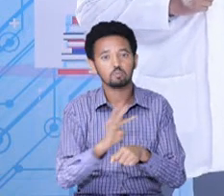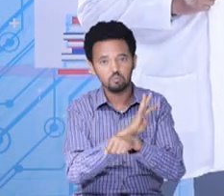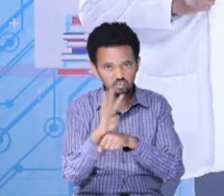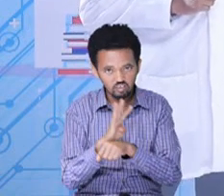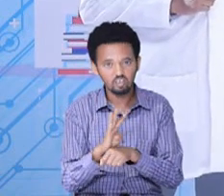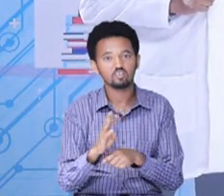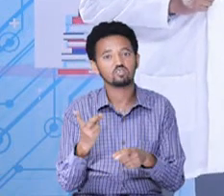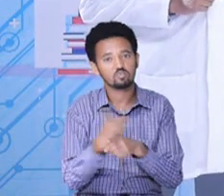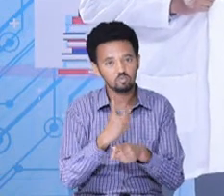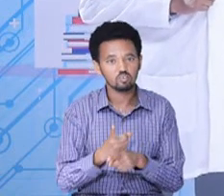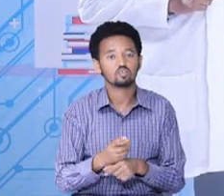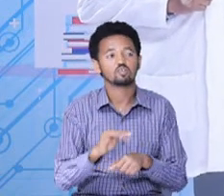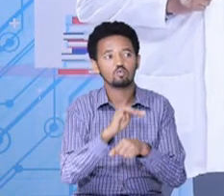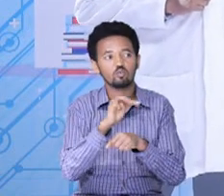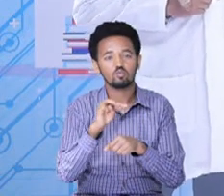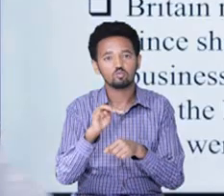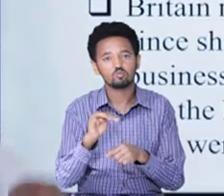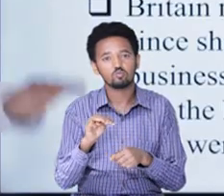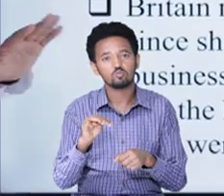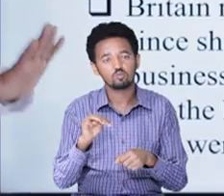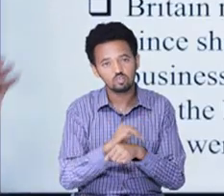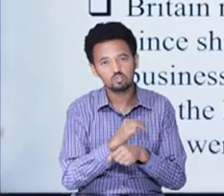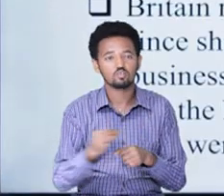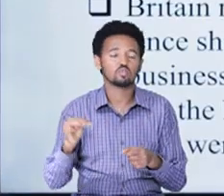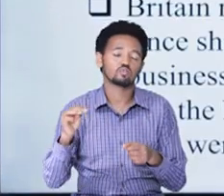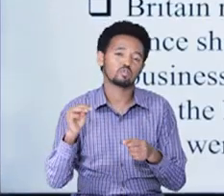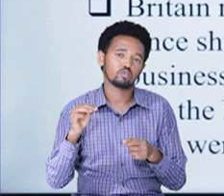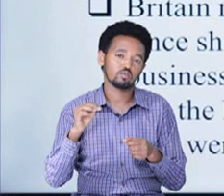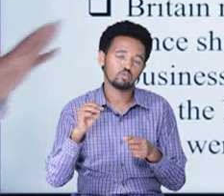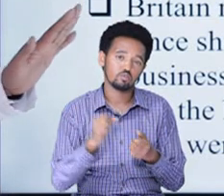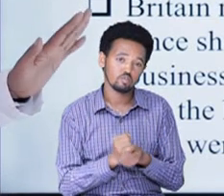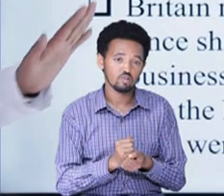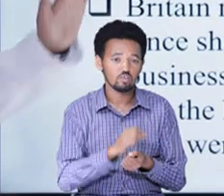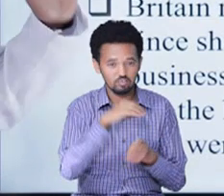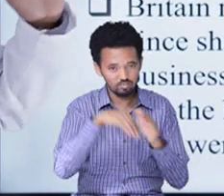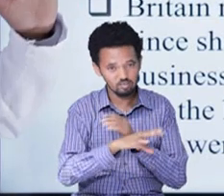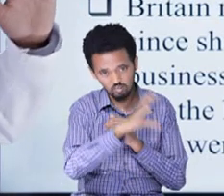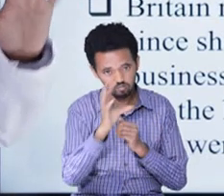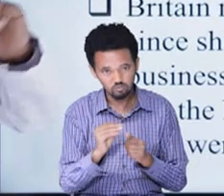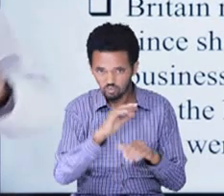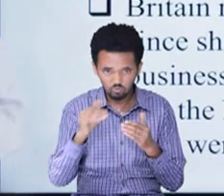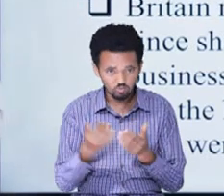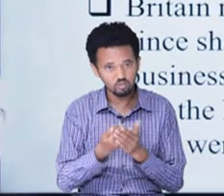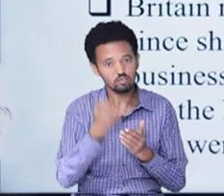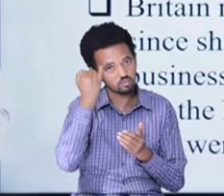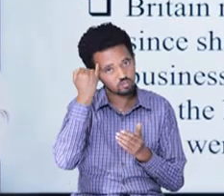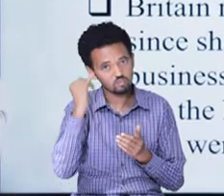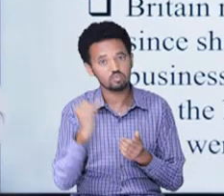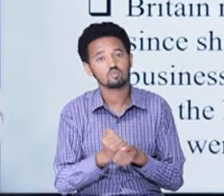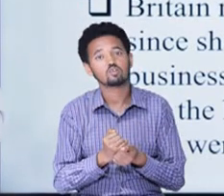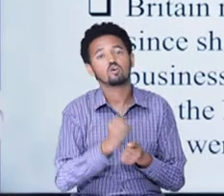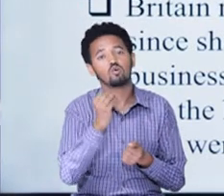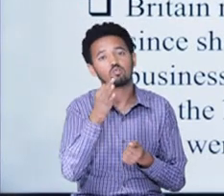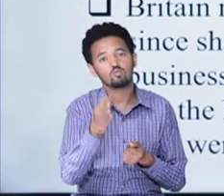running and modern state in Africa. But the nationalists totally rejected the